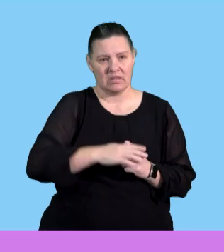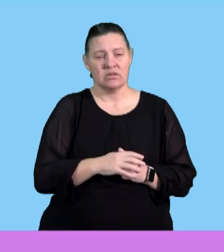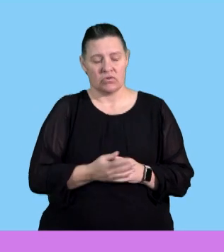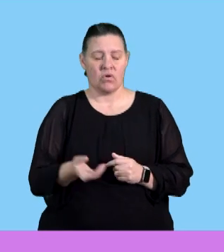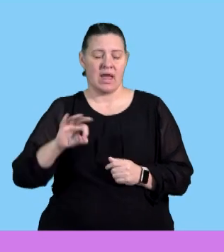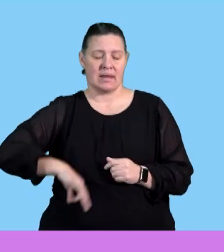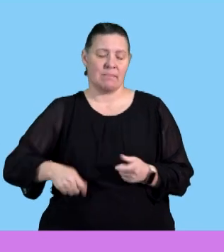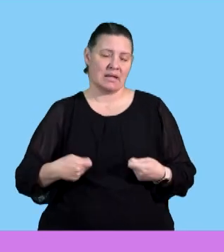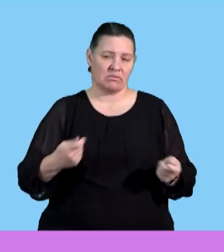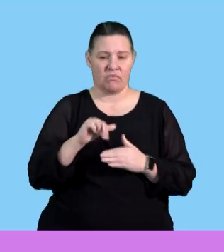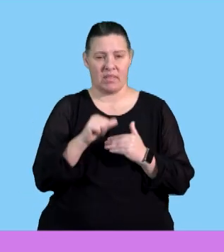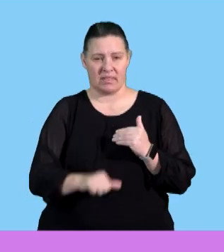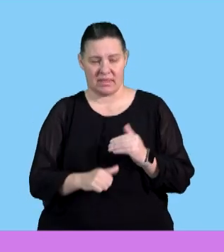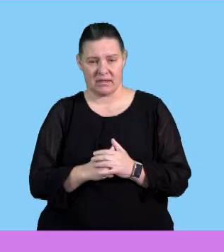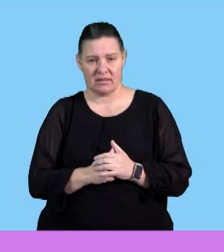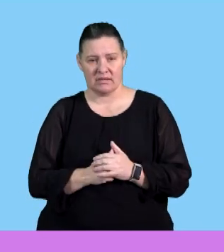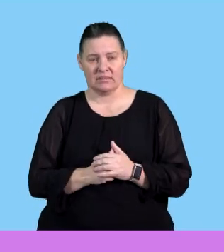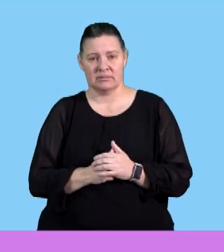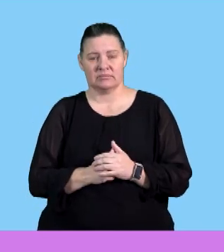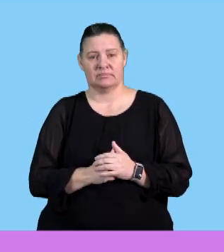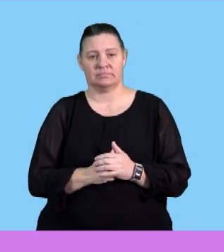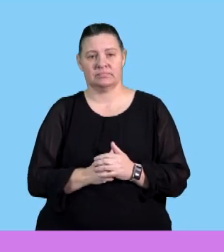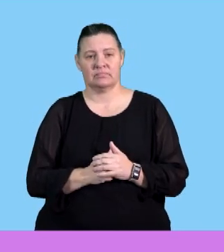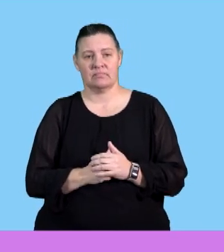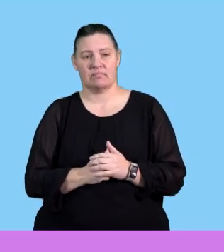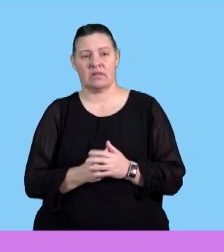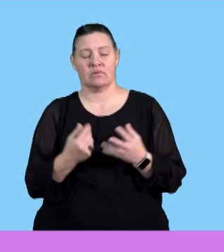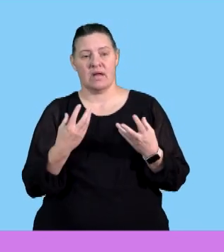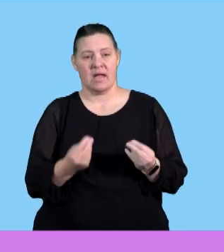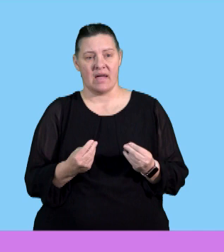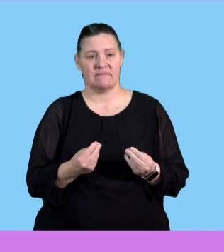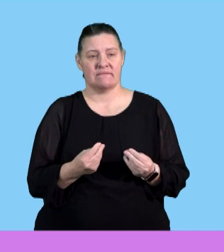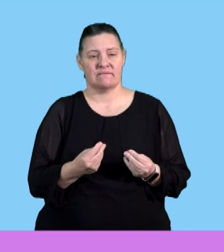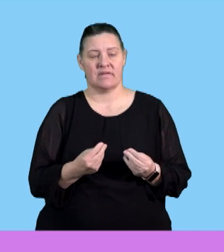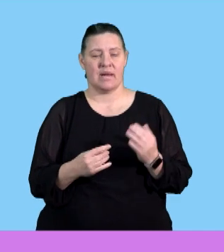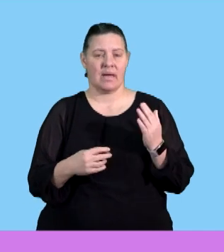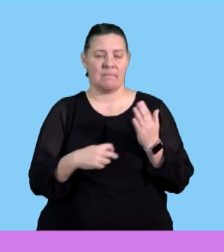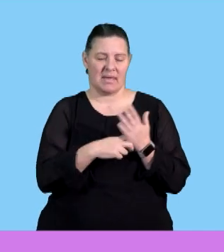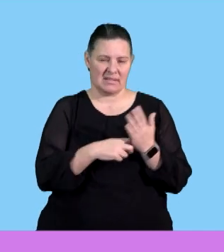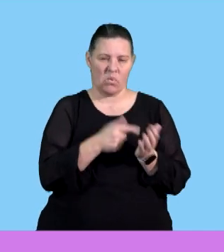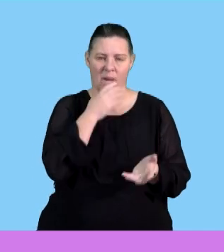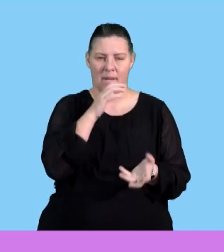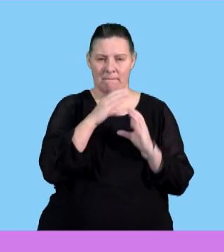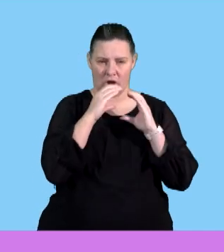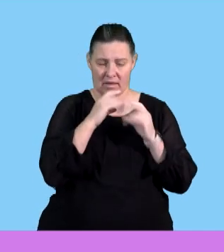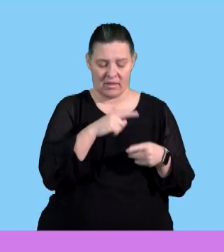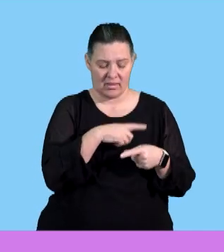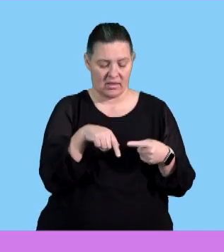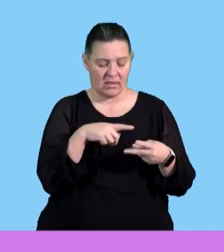Her income and expenses for the month are as follow. She's got patties because it's